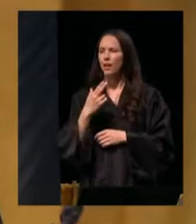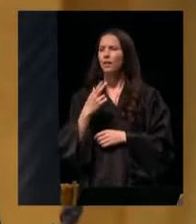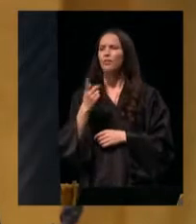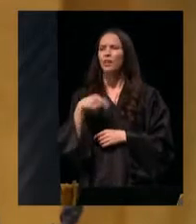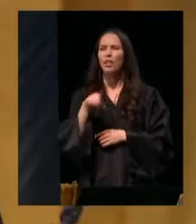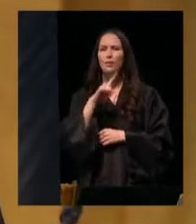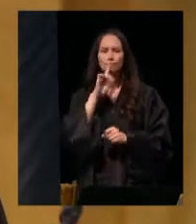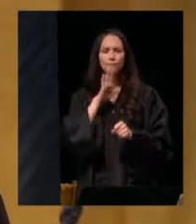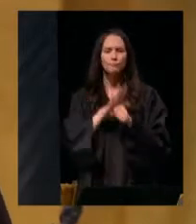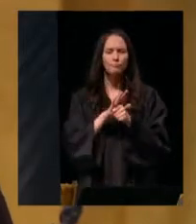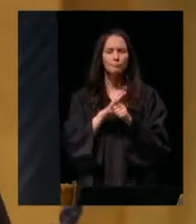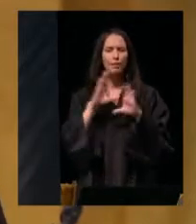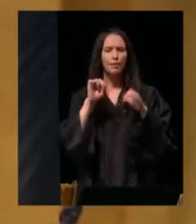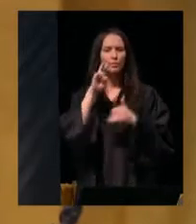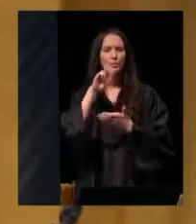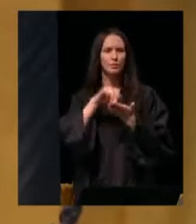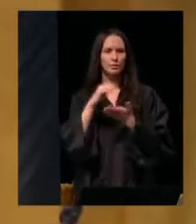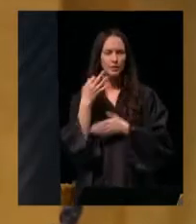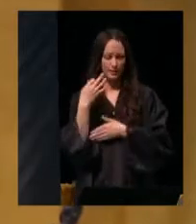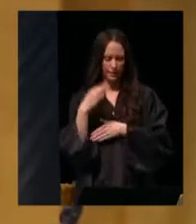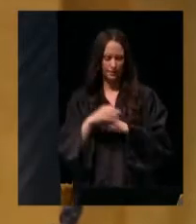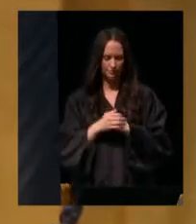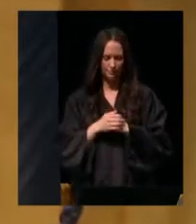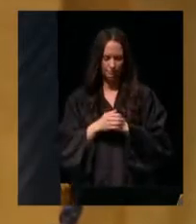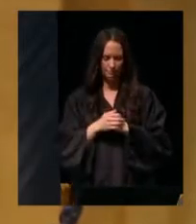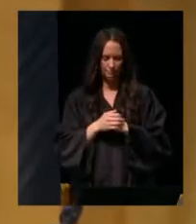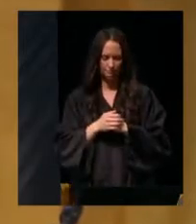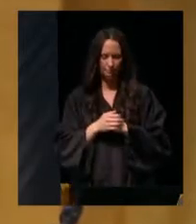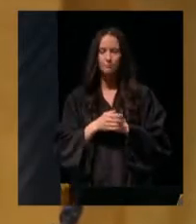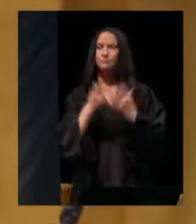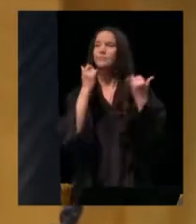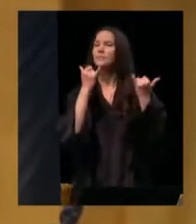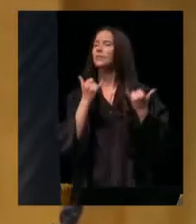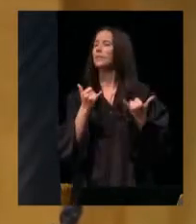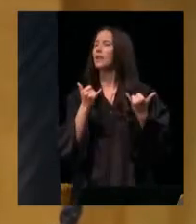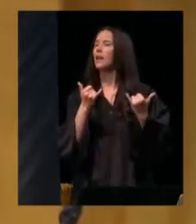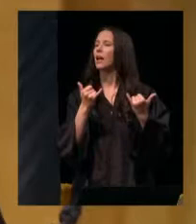to the class of 2019. At this time, I would ask the